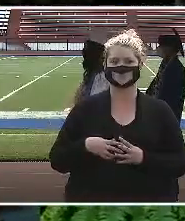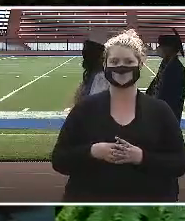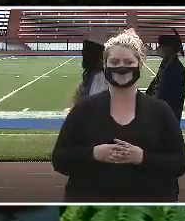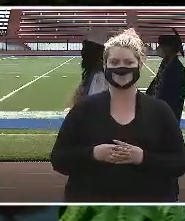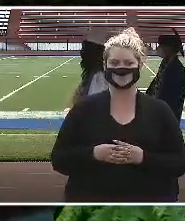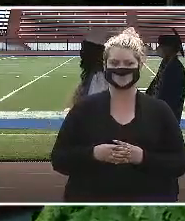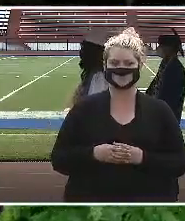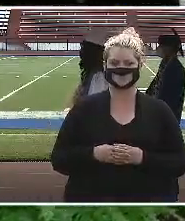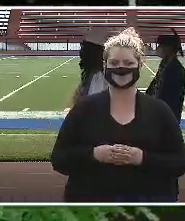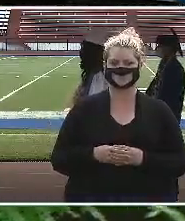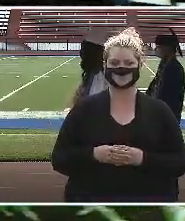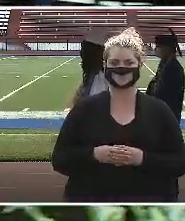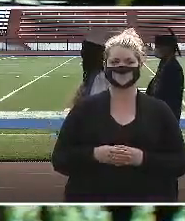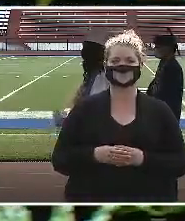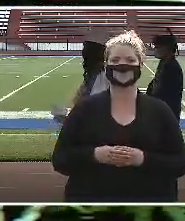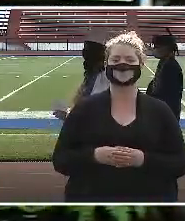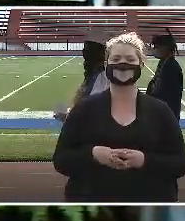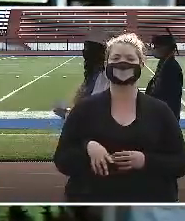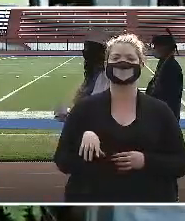Samuel Umetin.